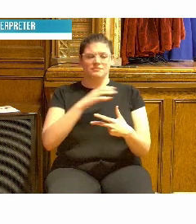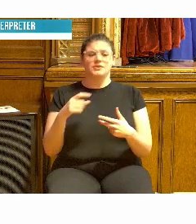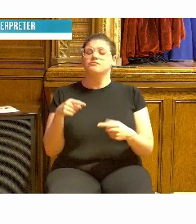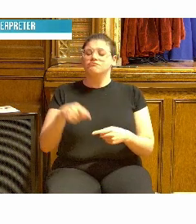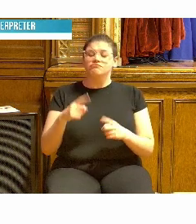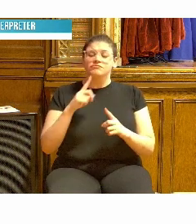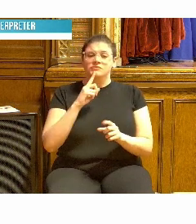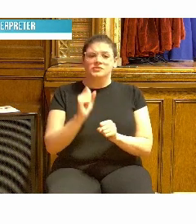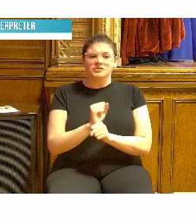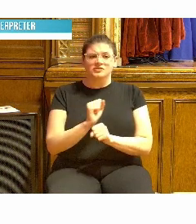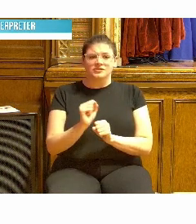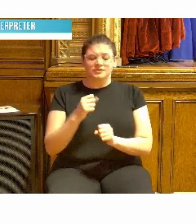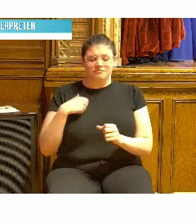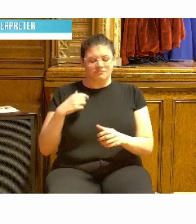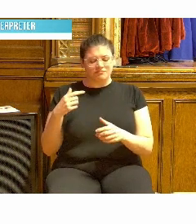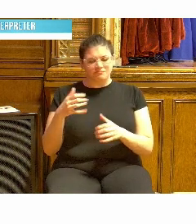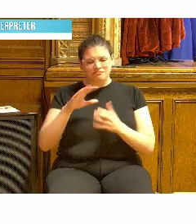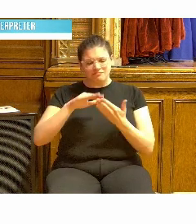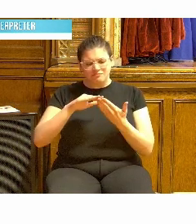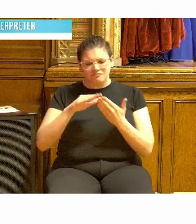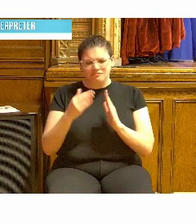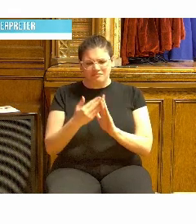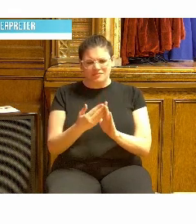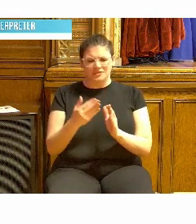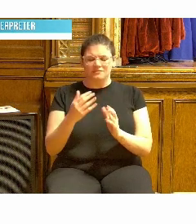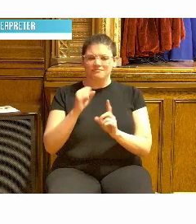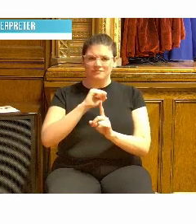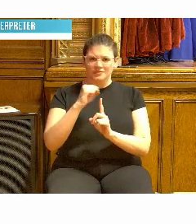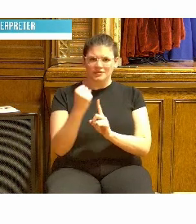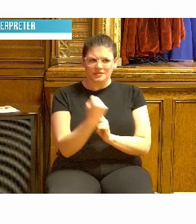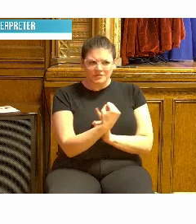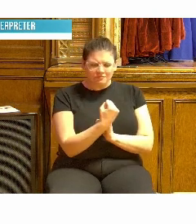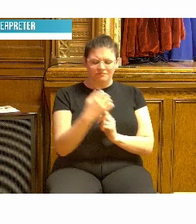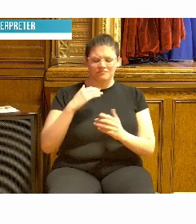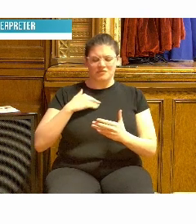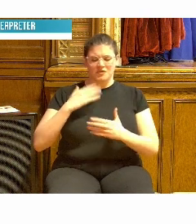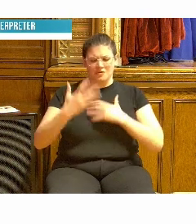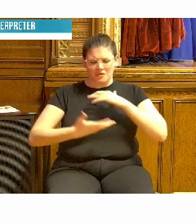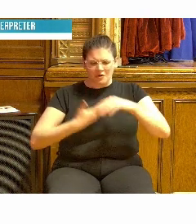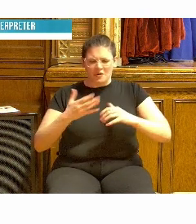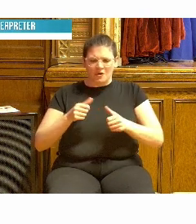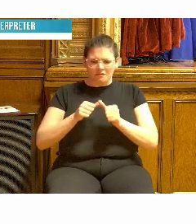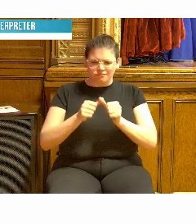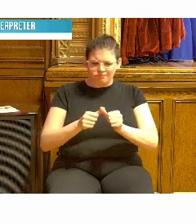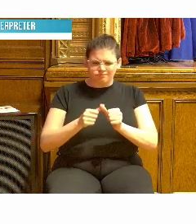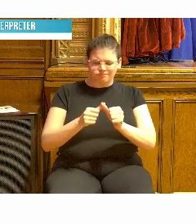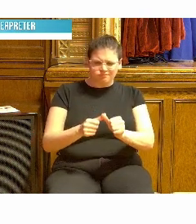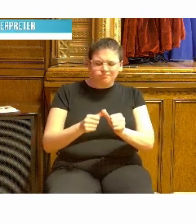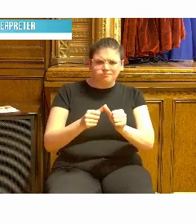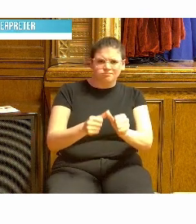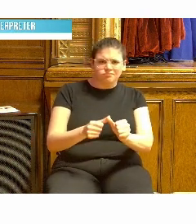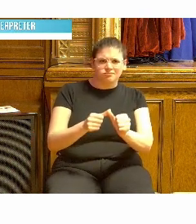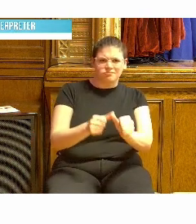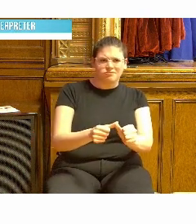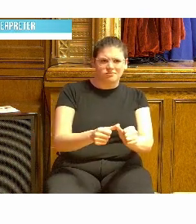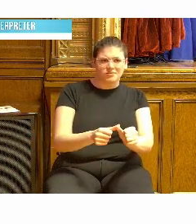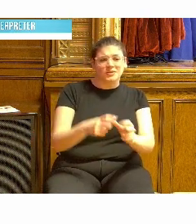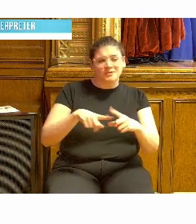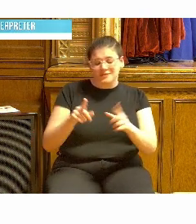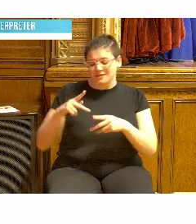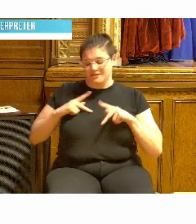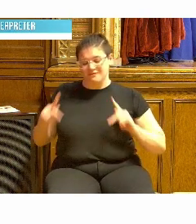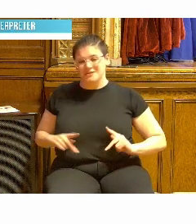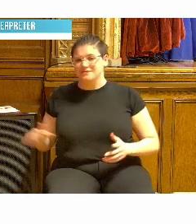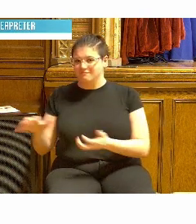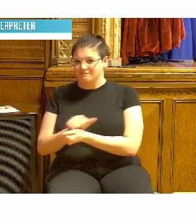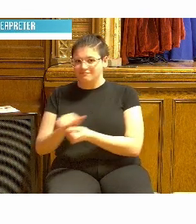but the social communities live on, and we want to honor that today. In order to build momentum for reparations in New York State, we